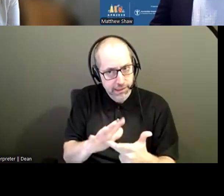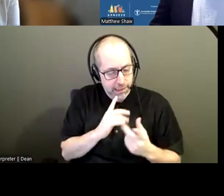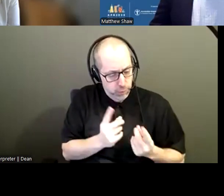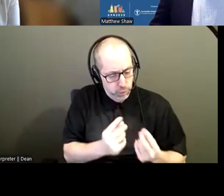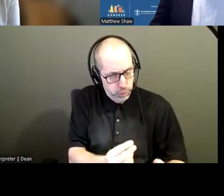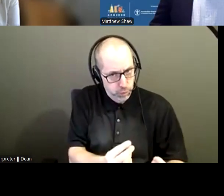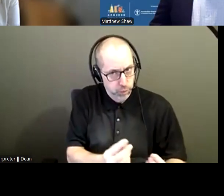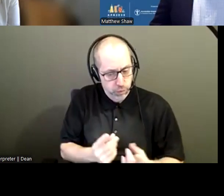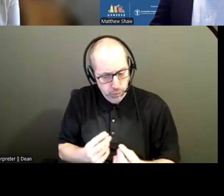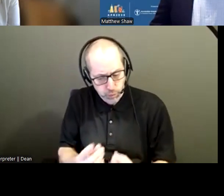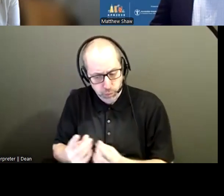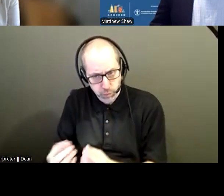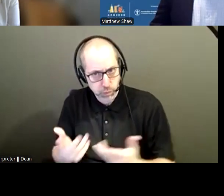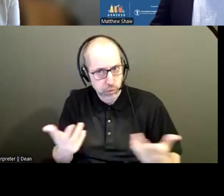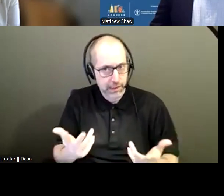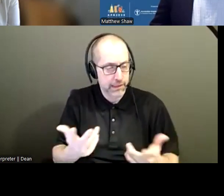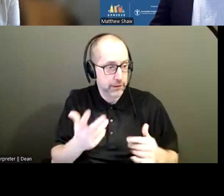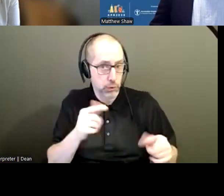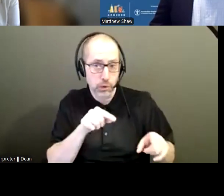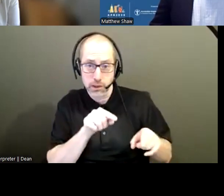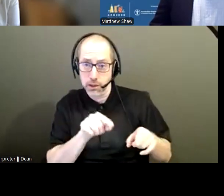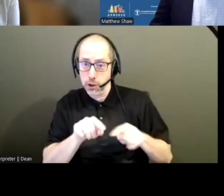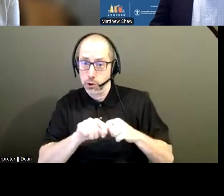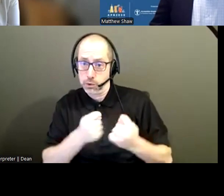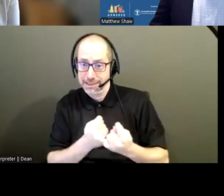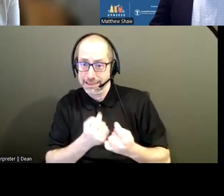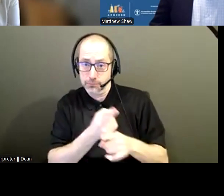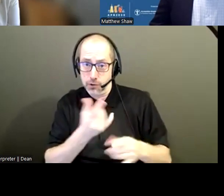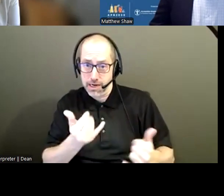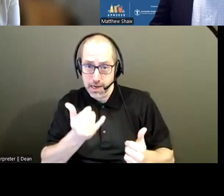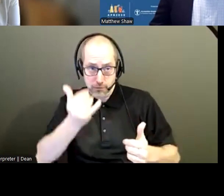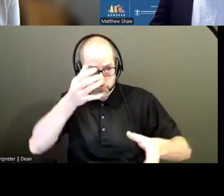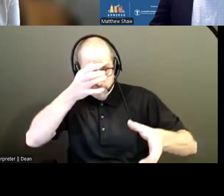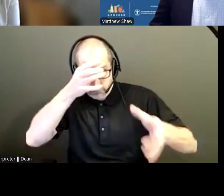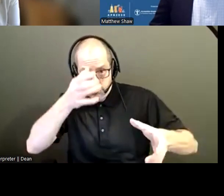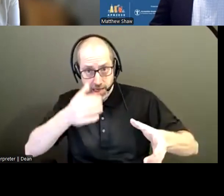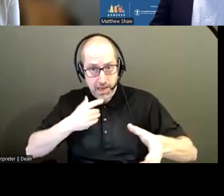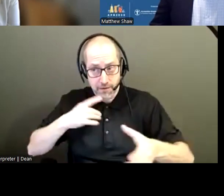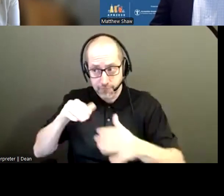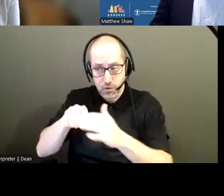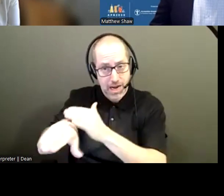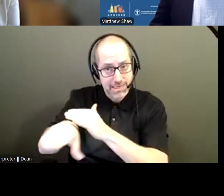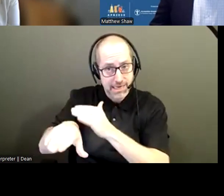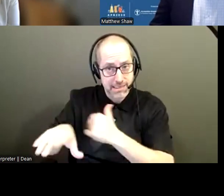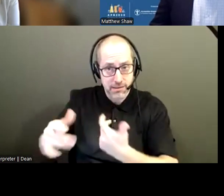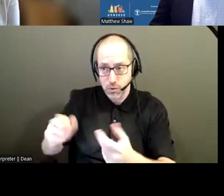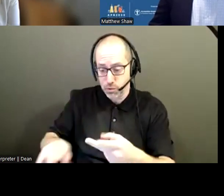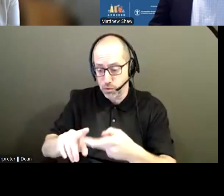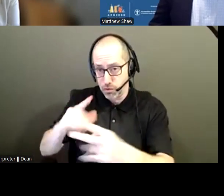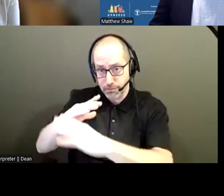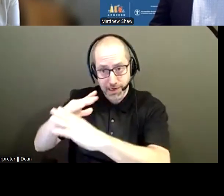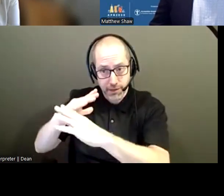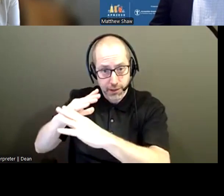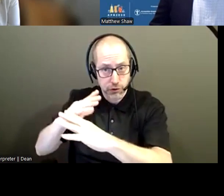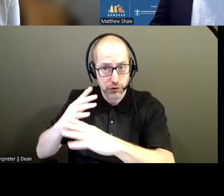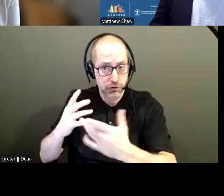date. So how knowledgeable are your teams right now in terms of fixing accessibility issues and barriers, which you touched on?